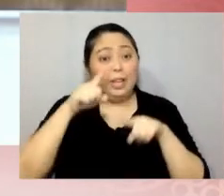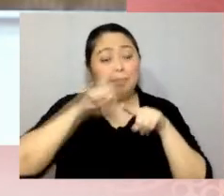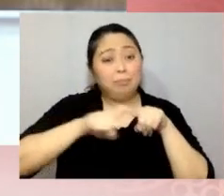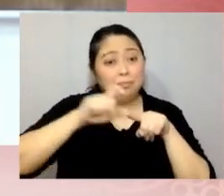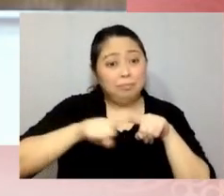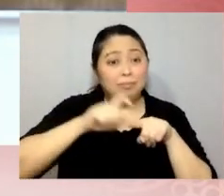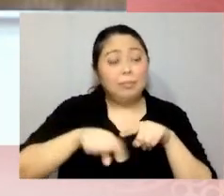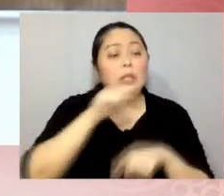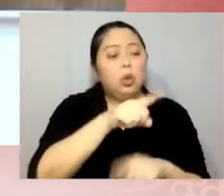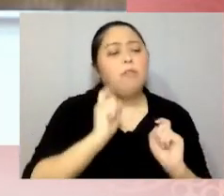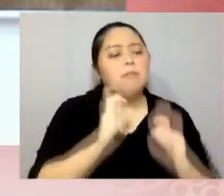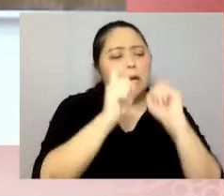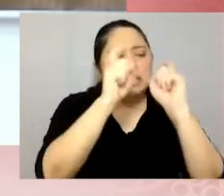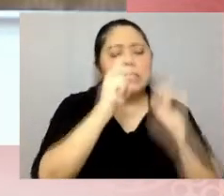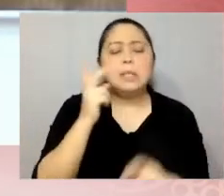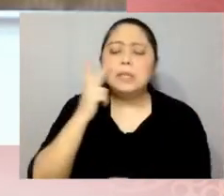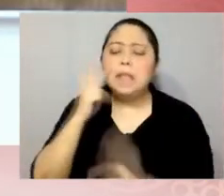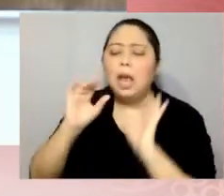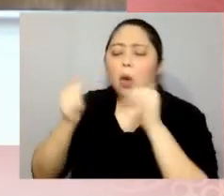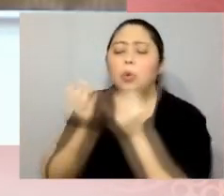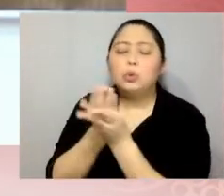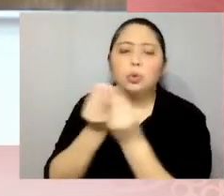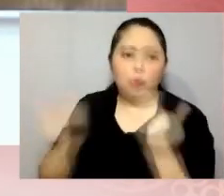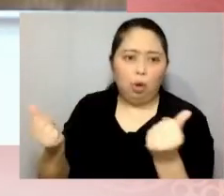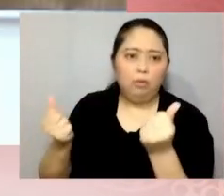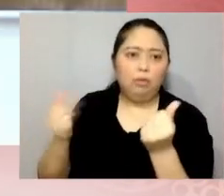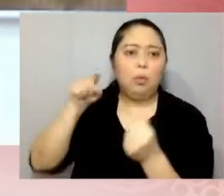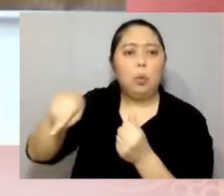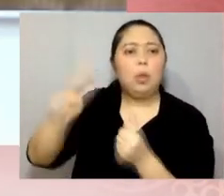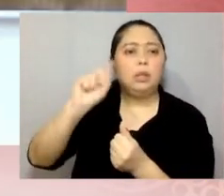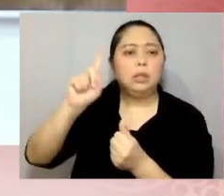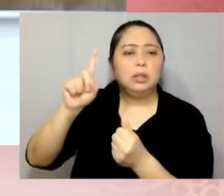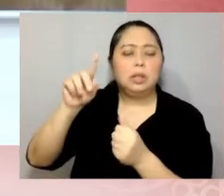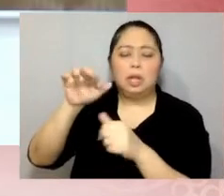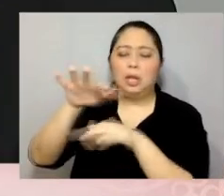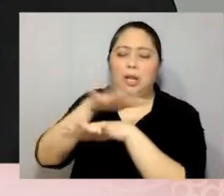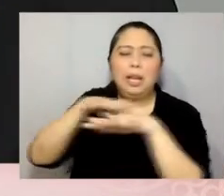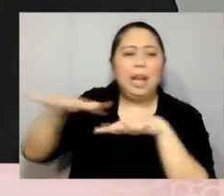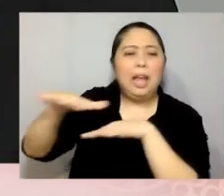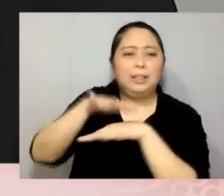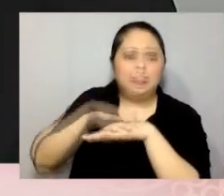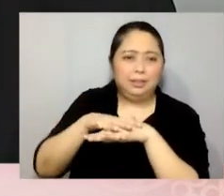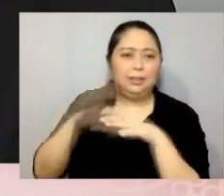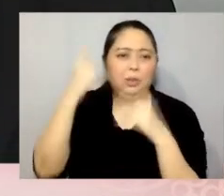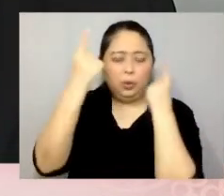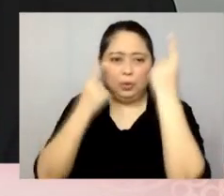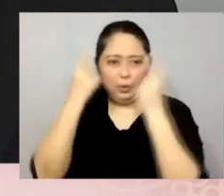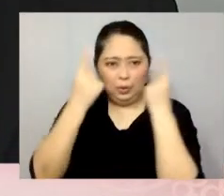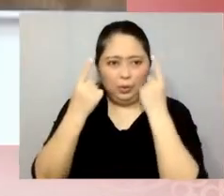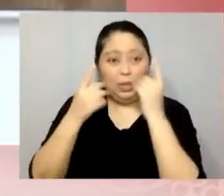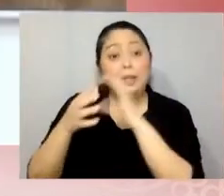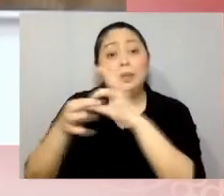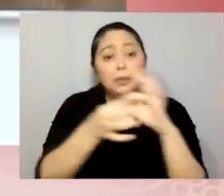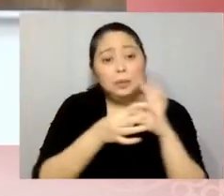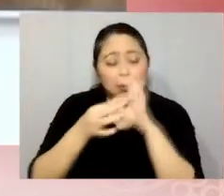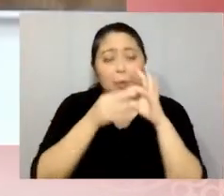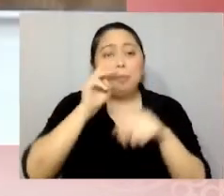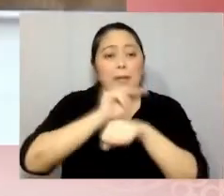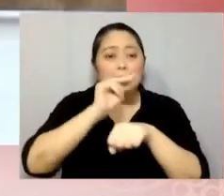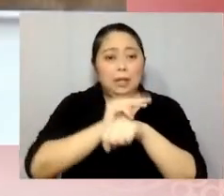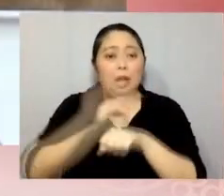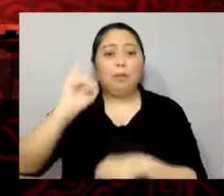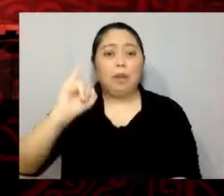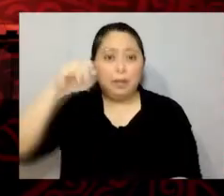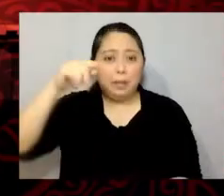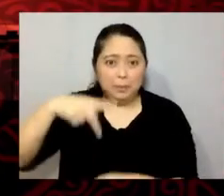the resolution of the land conflict there in partnership with the Ministry of Indigenous Peoples Affairs. Okay,